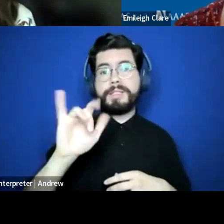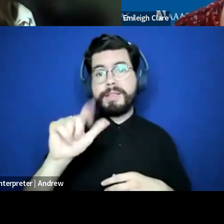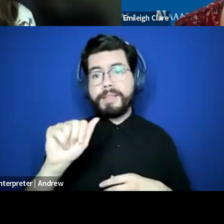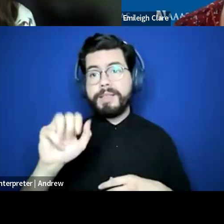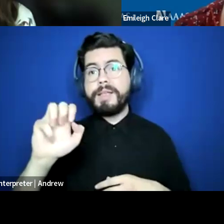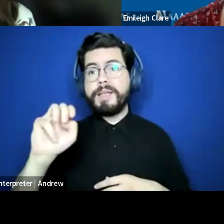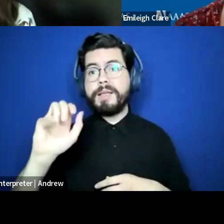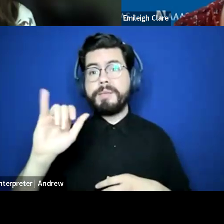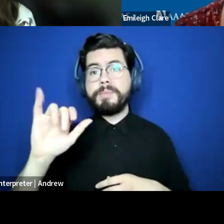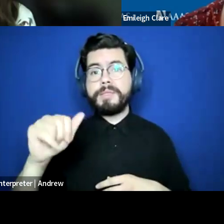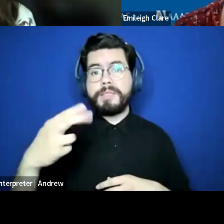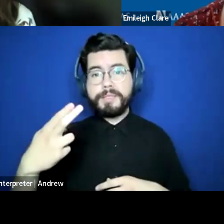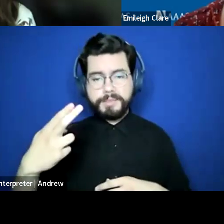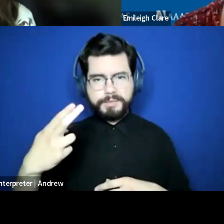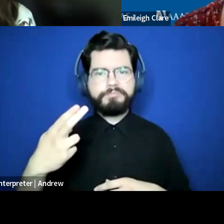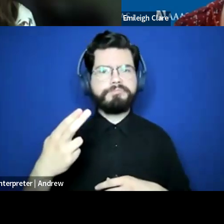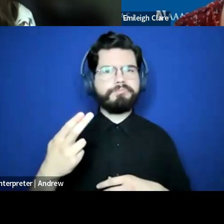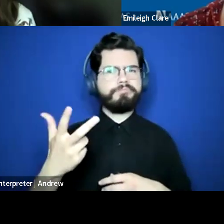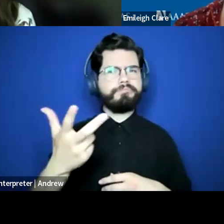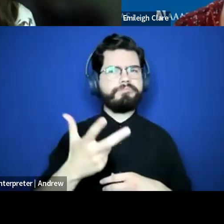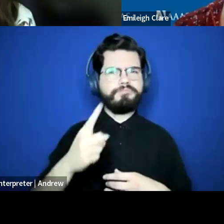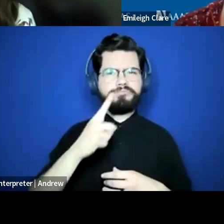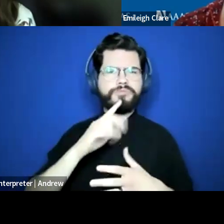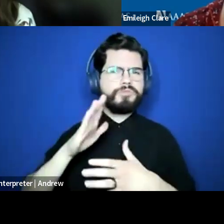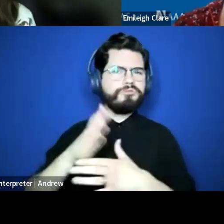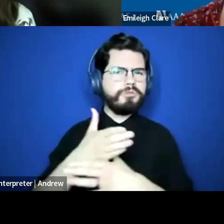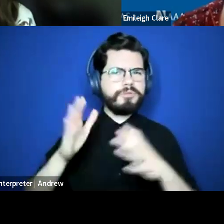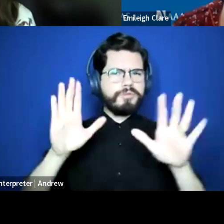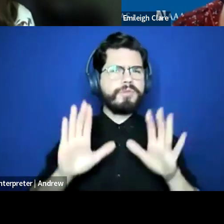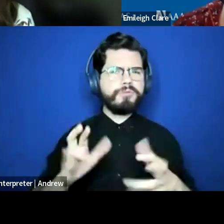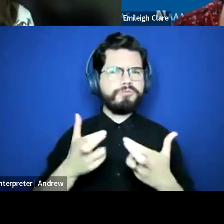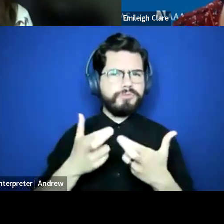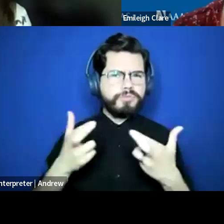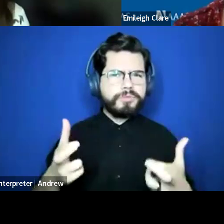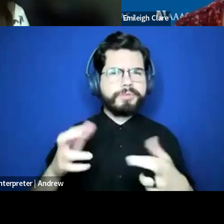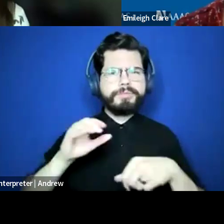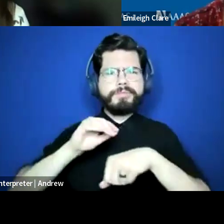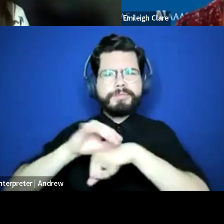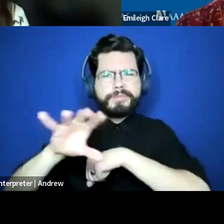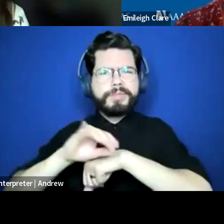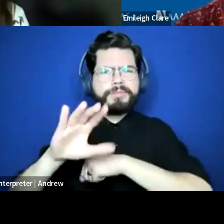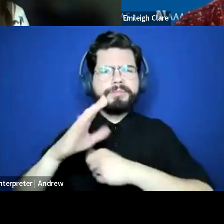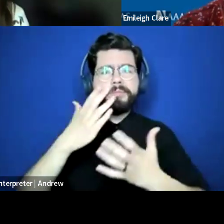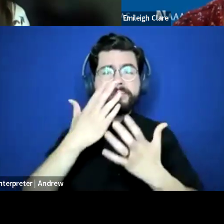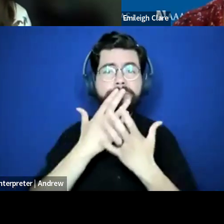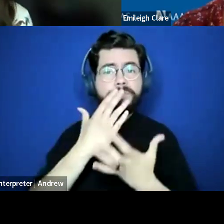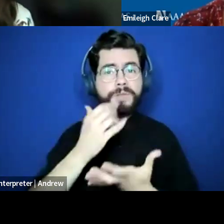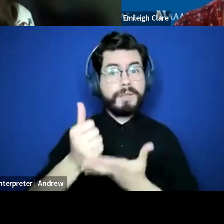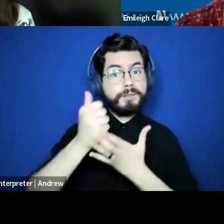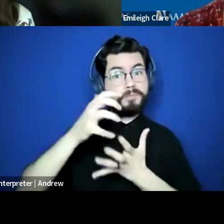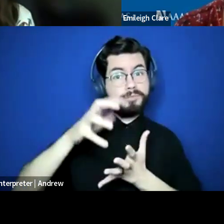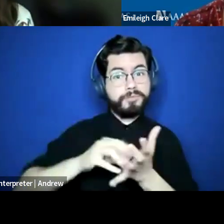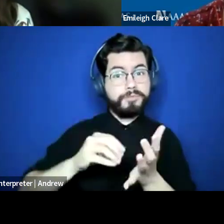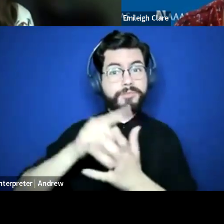us today. You shared such incredible resources and advice, and we really, really appreciate you letting us learn more about your